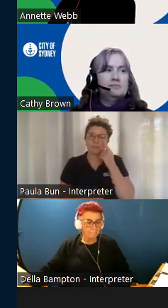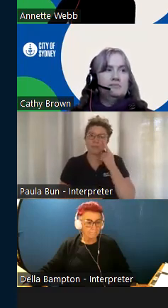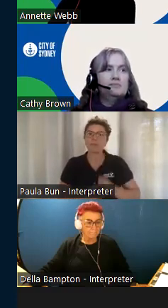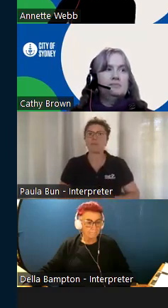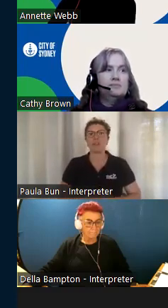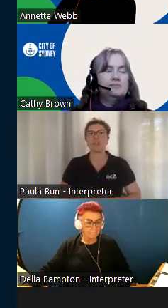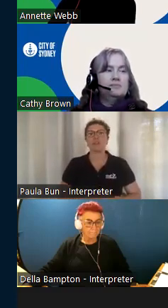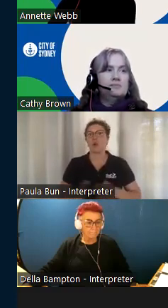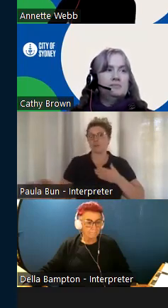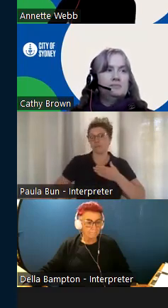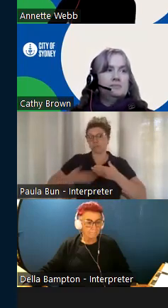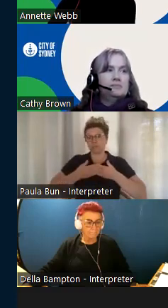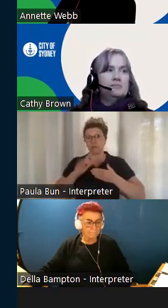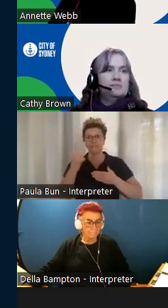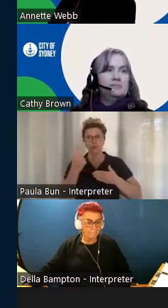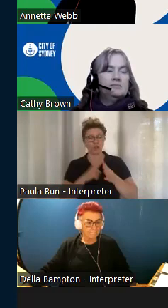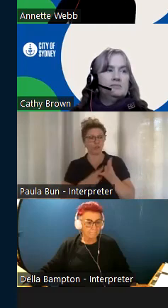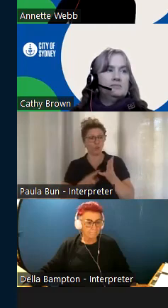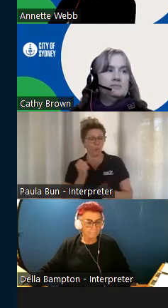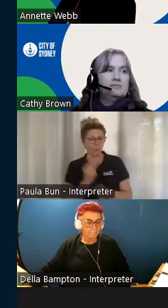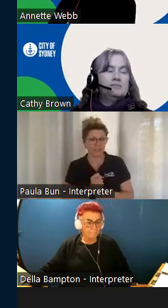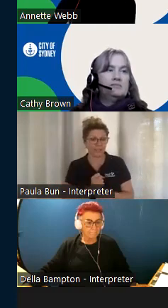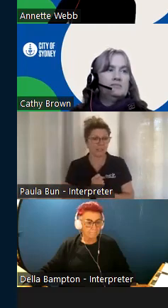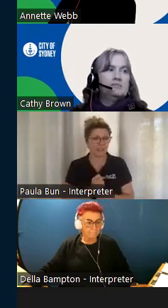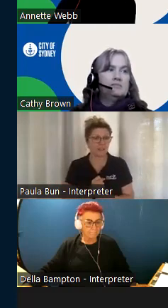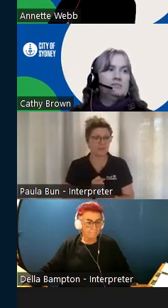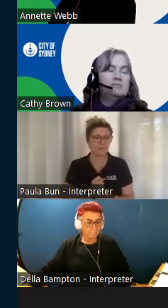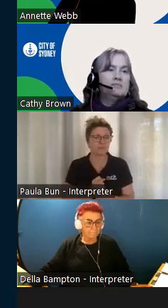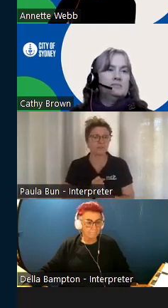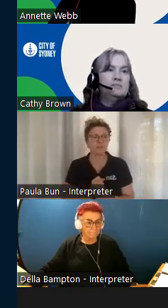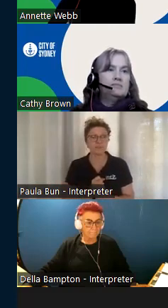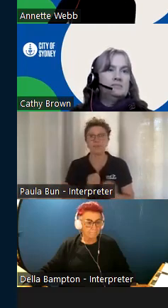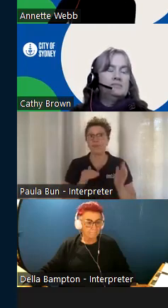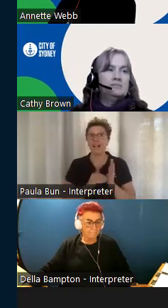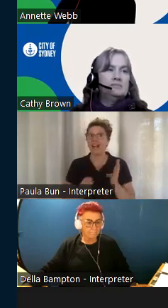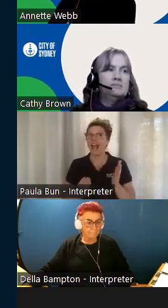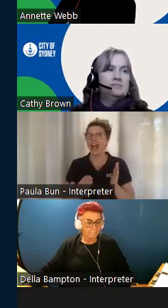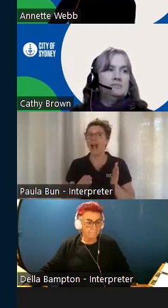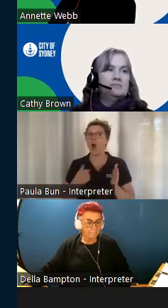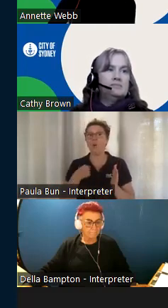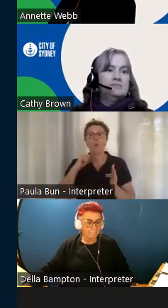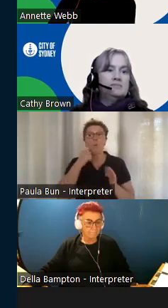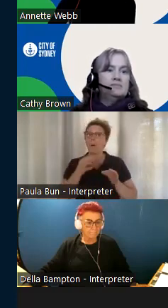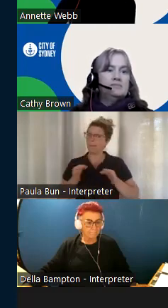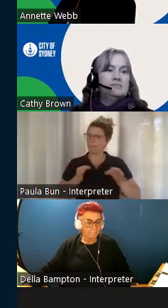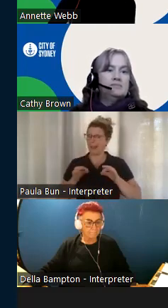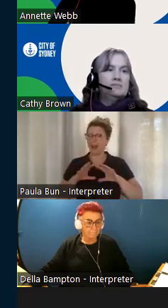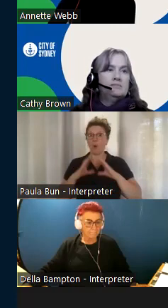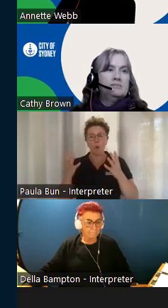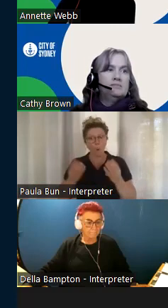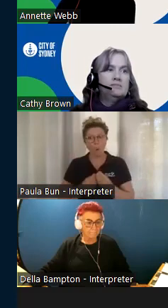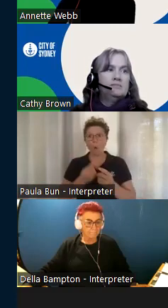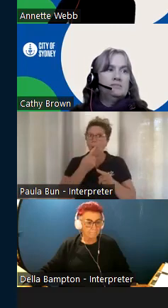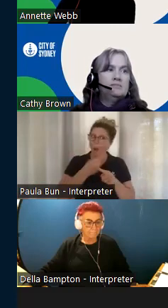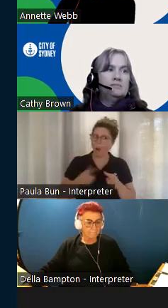things together. We are at this stage planning to have the tenancy application and approval